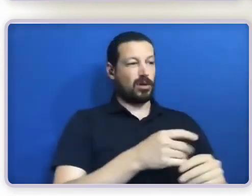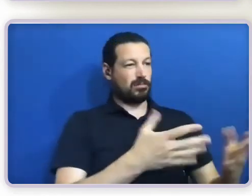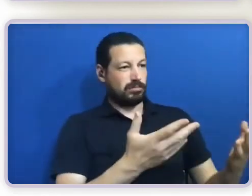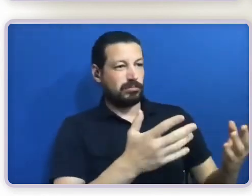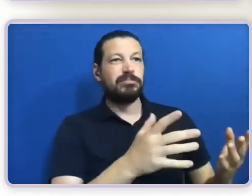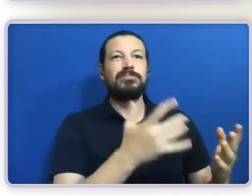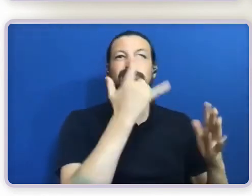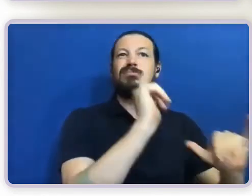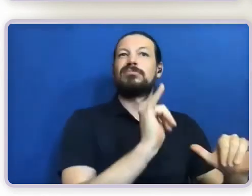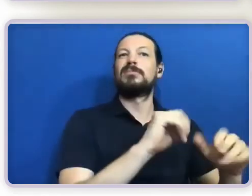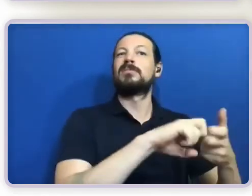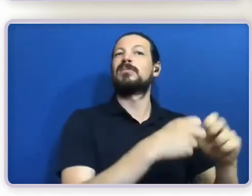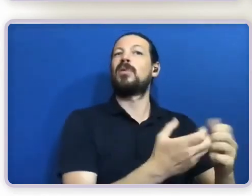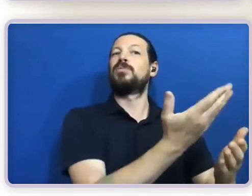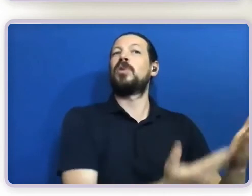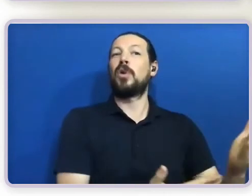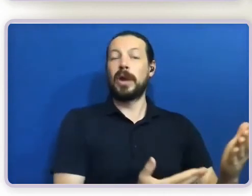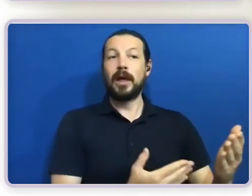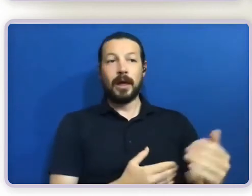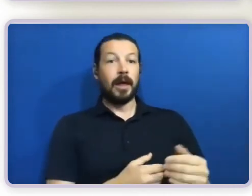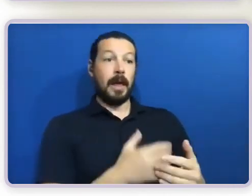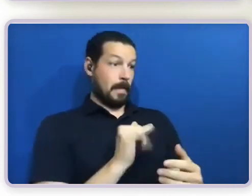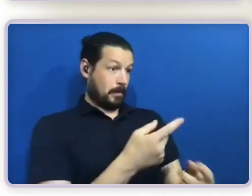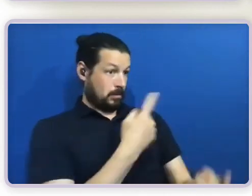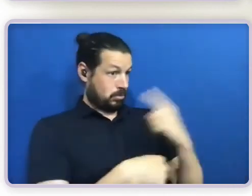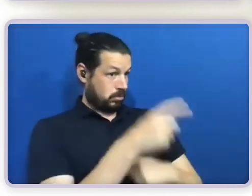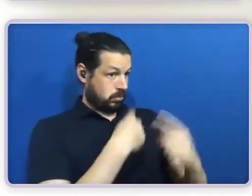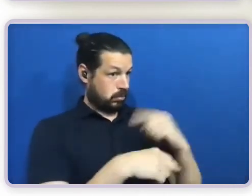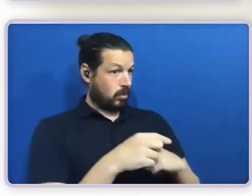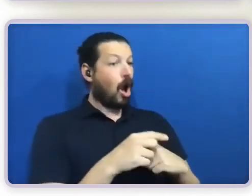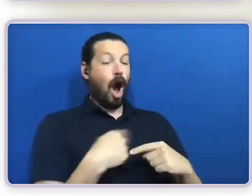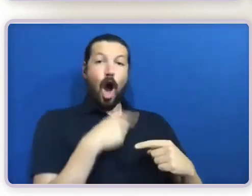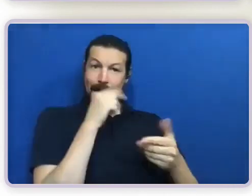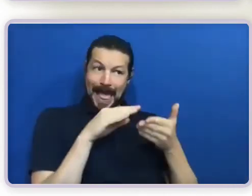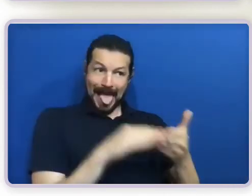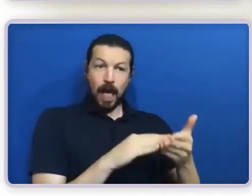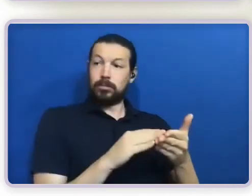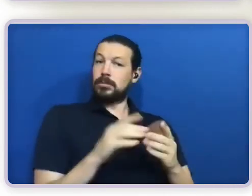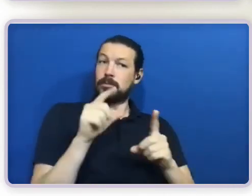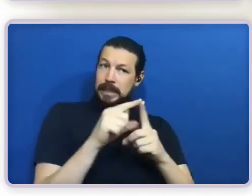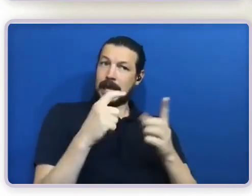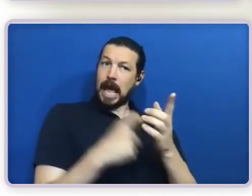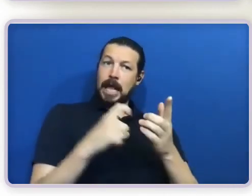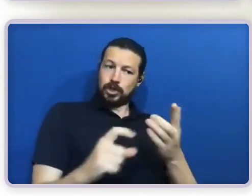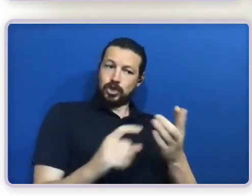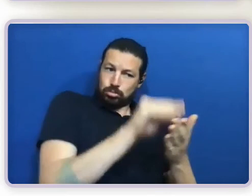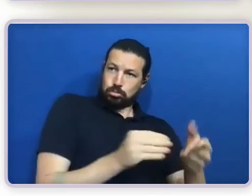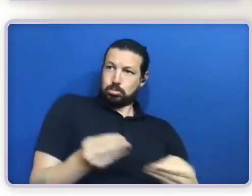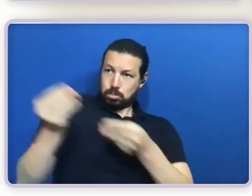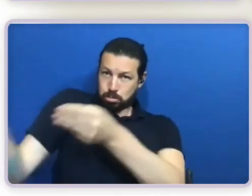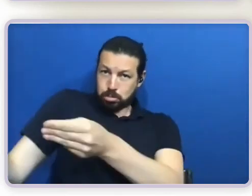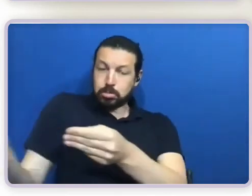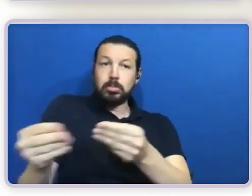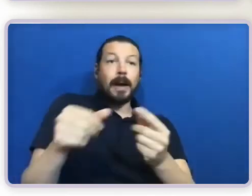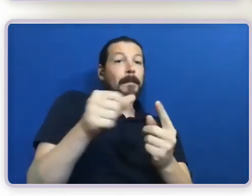I might be able to help them share that story with the Disability Royal Commission, but